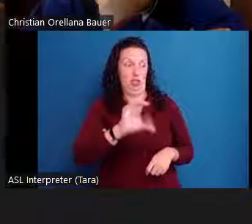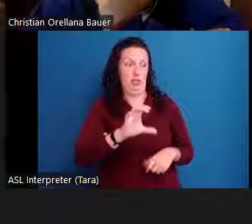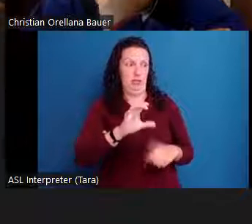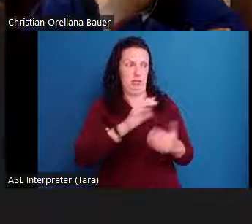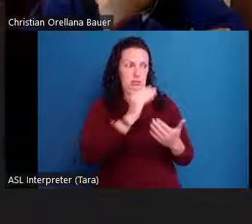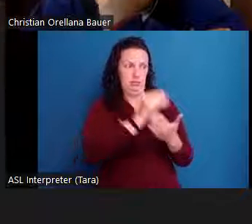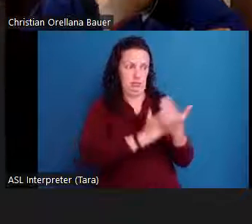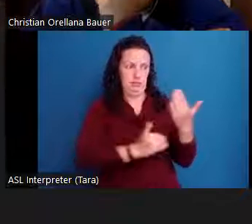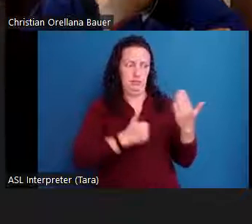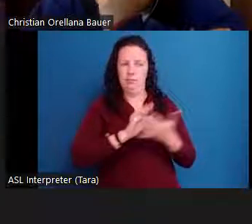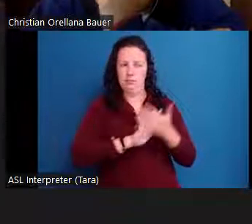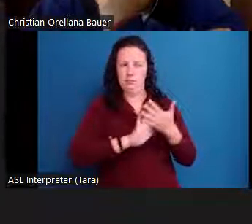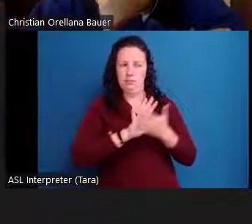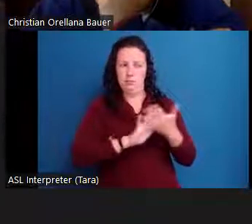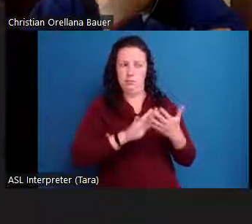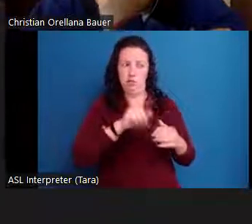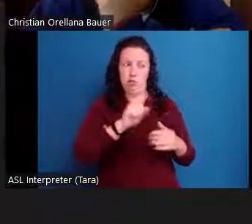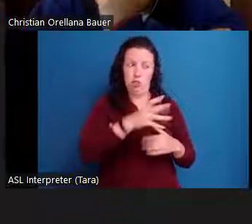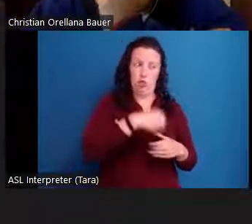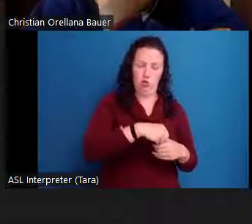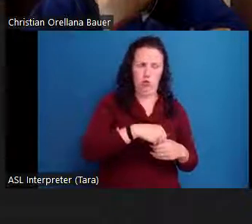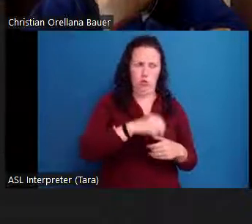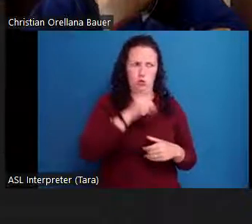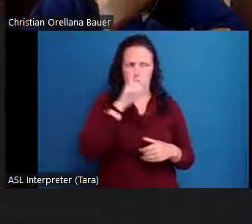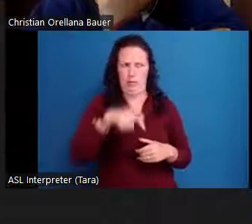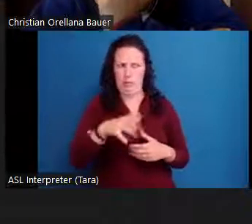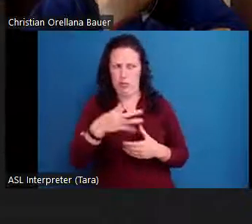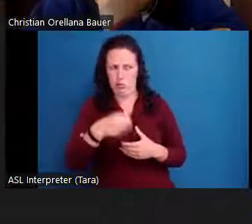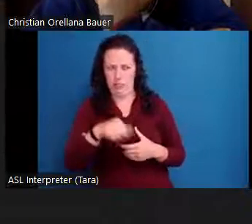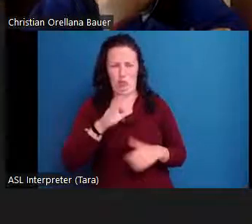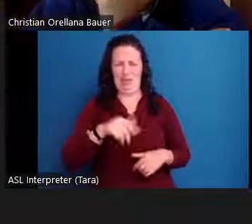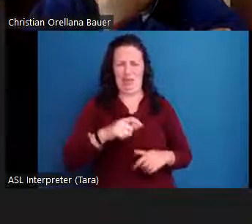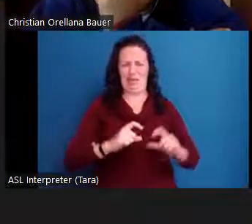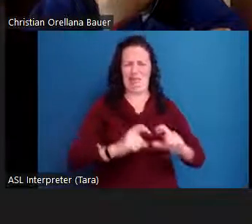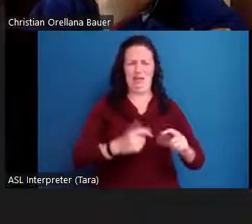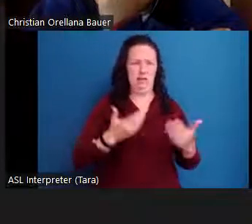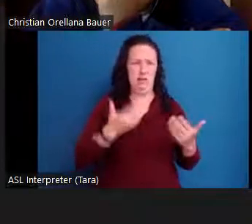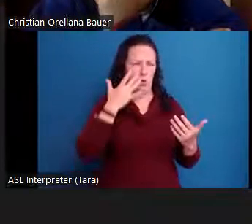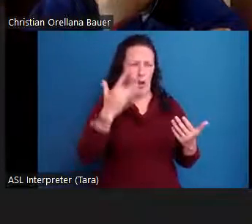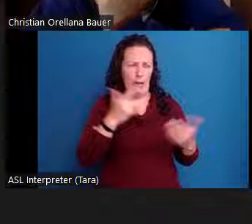So it brings me to question this particular item.